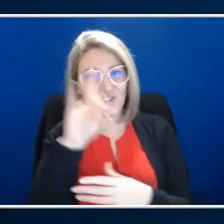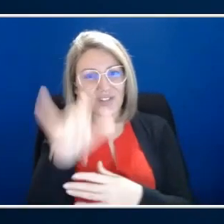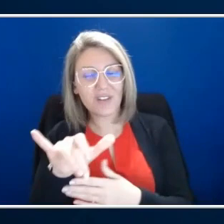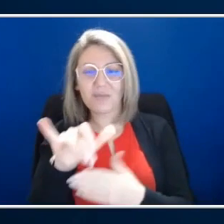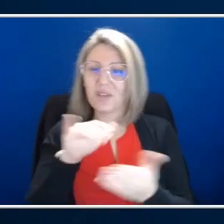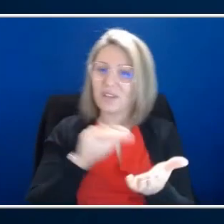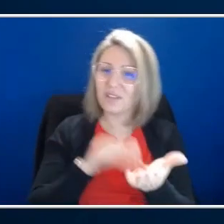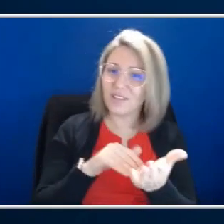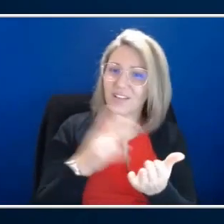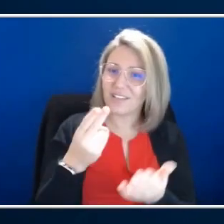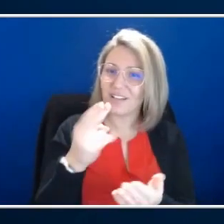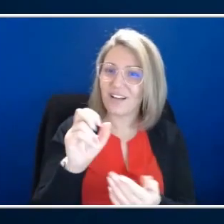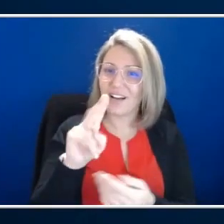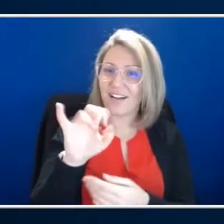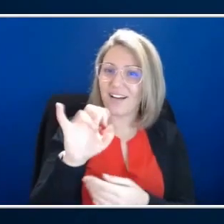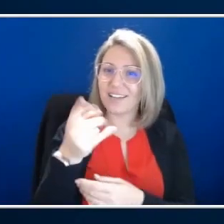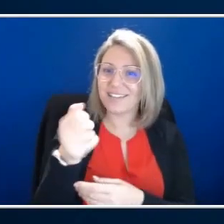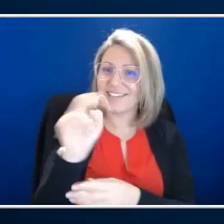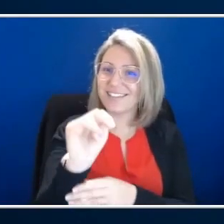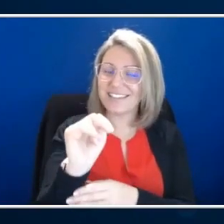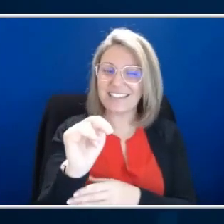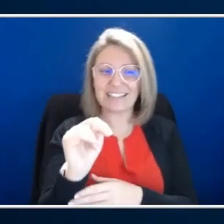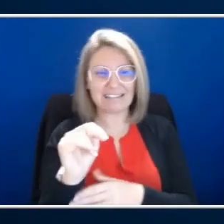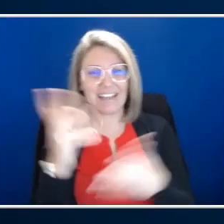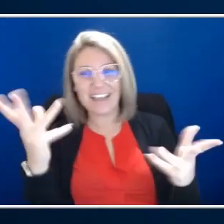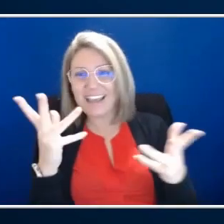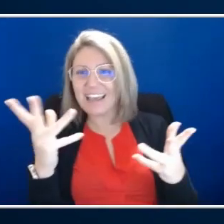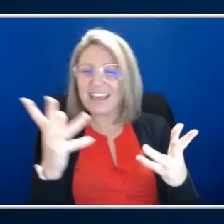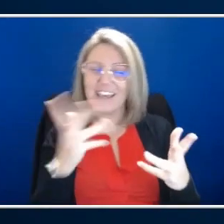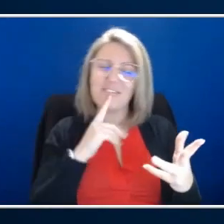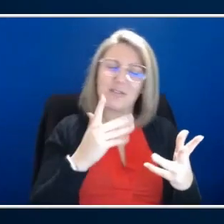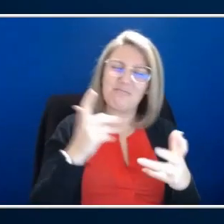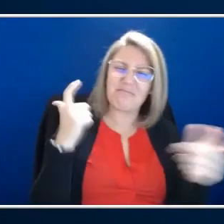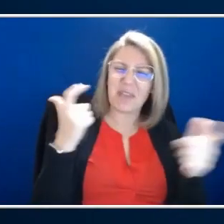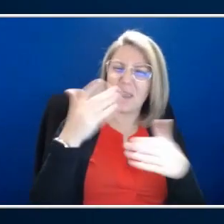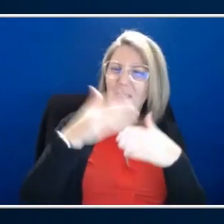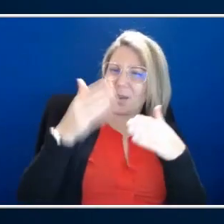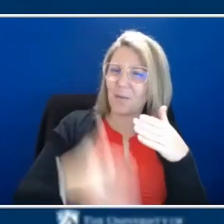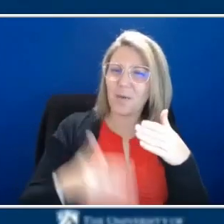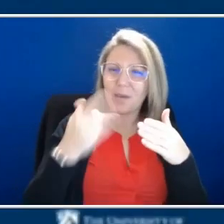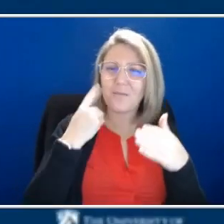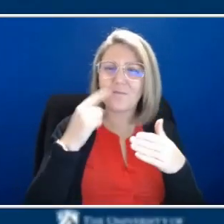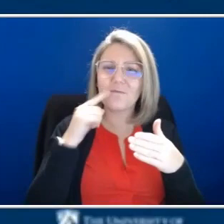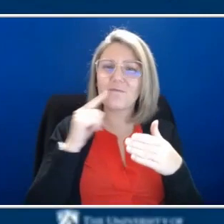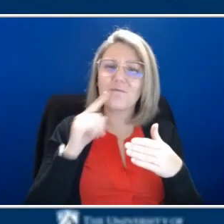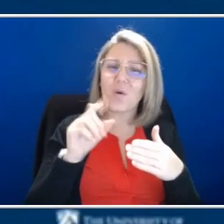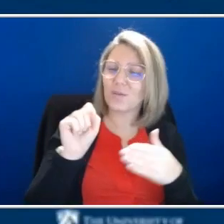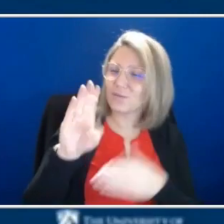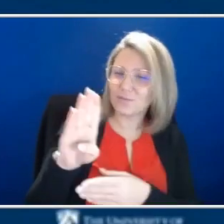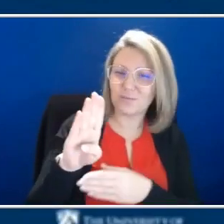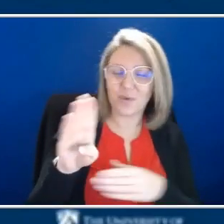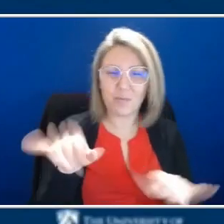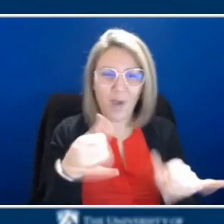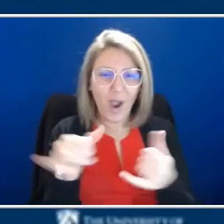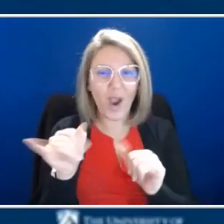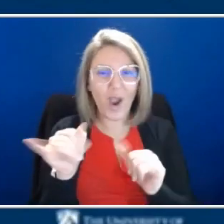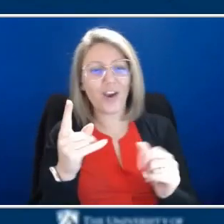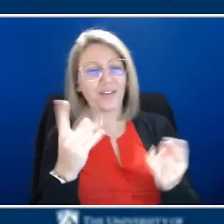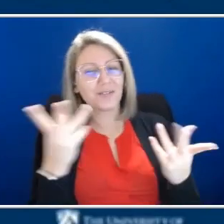I'd love it if you could take us home as we head into a huge weekend of football parties and Super Bowl parties. Yeah, let's do that. So first I want to